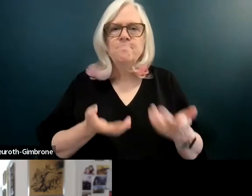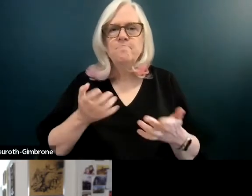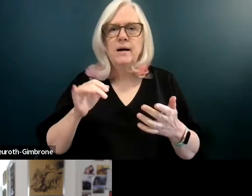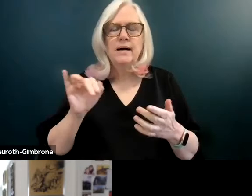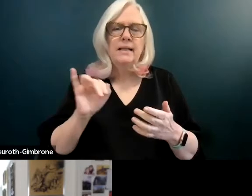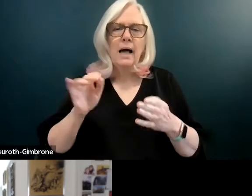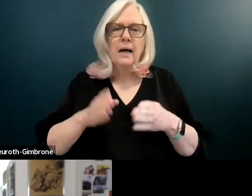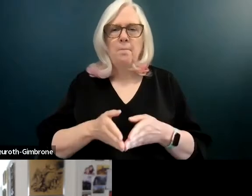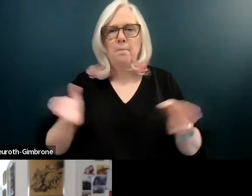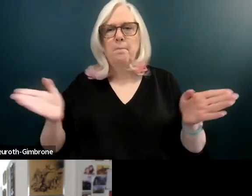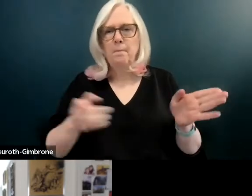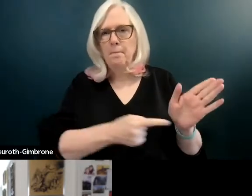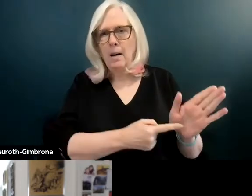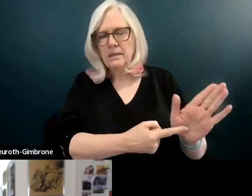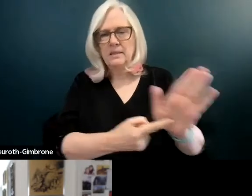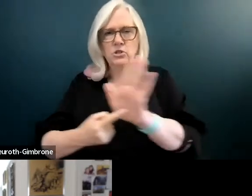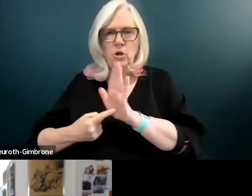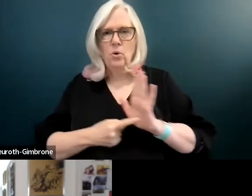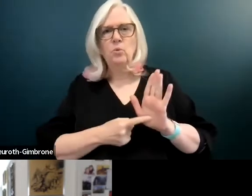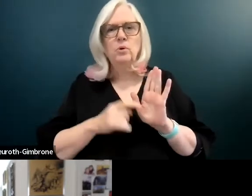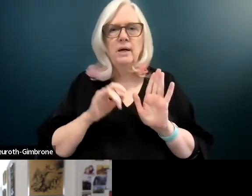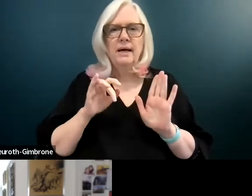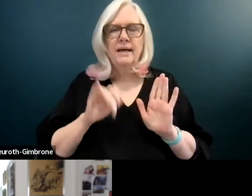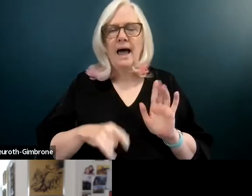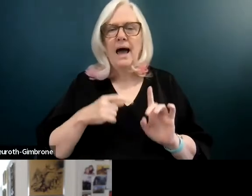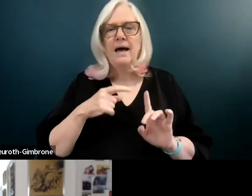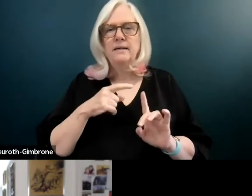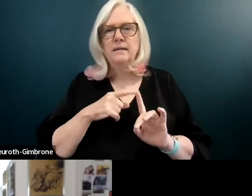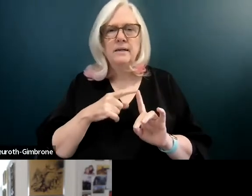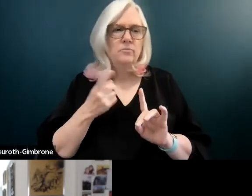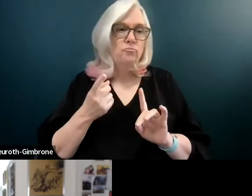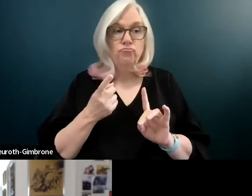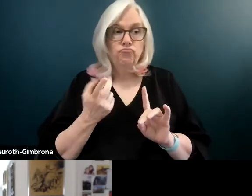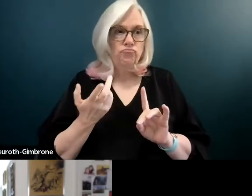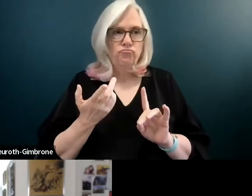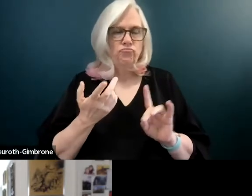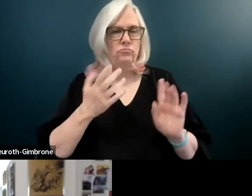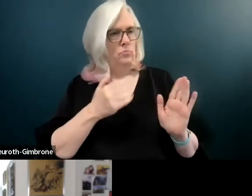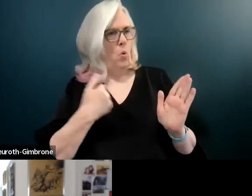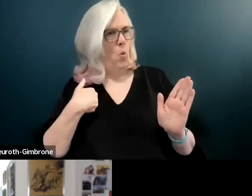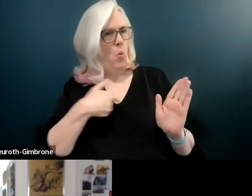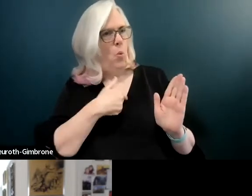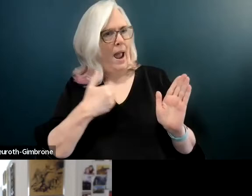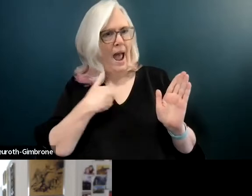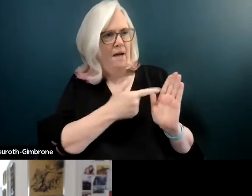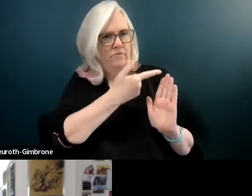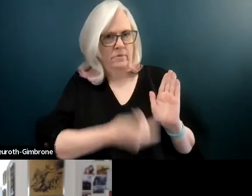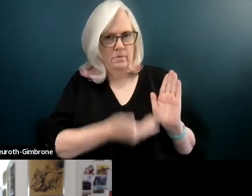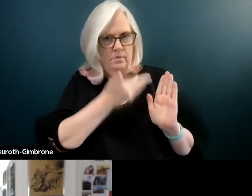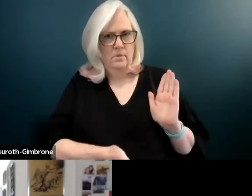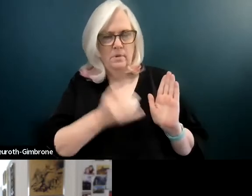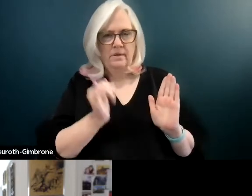publicly shown, which would articulate if you have whatever. And it doesn't necessarily have to